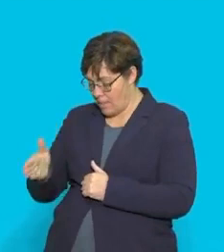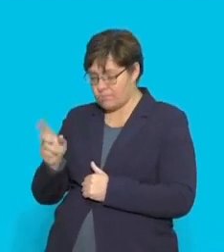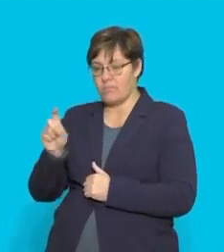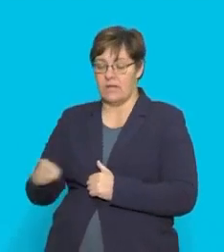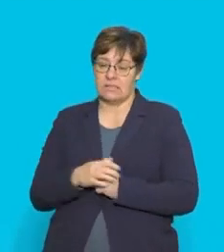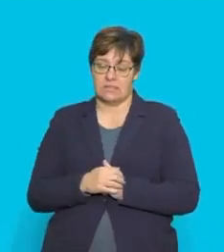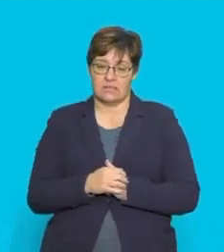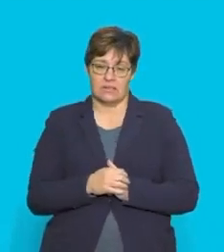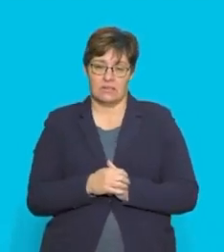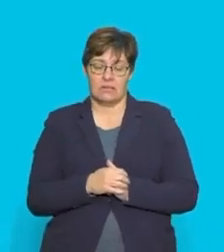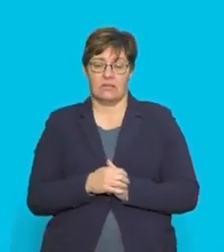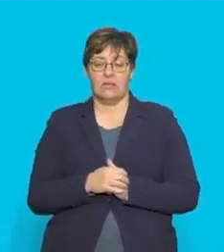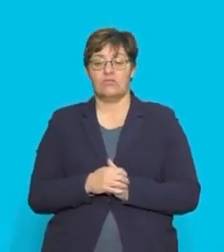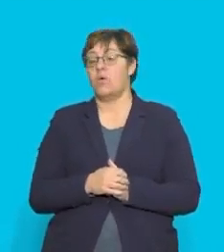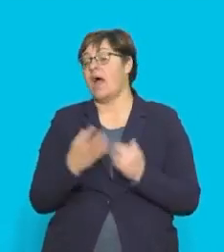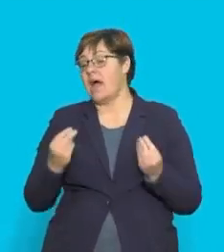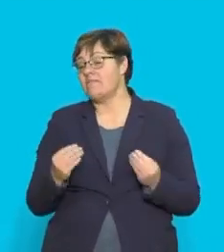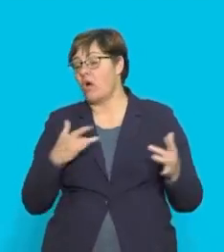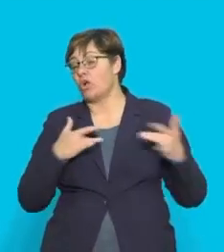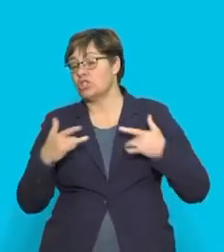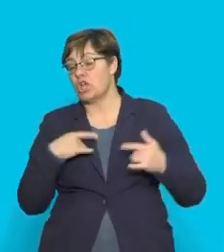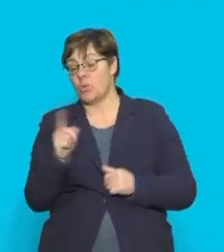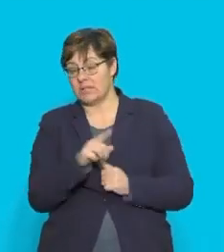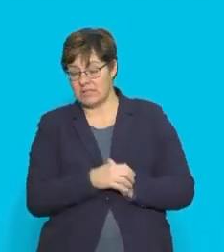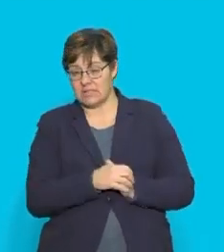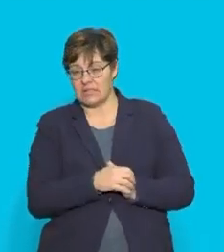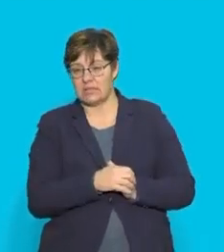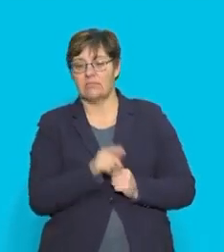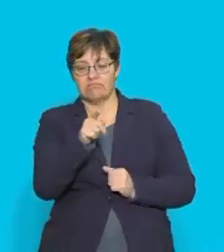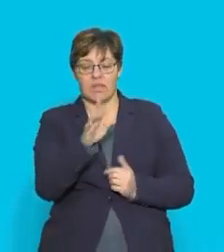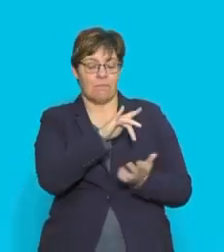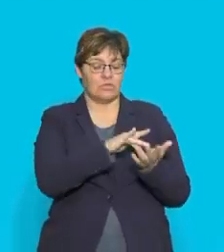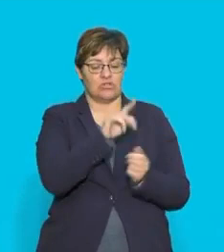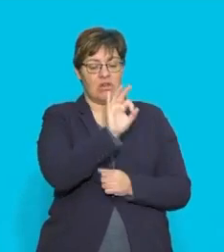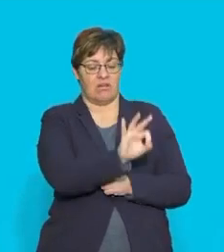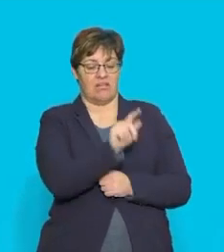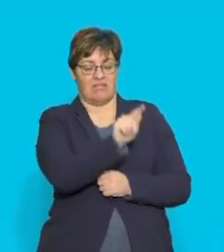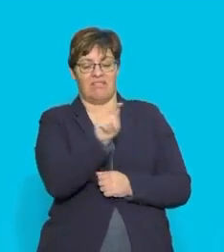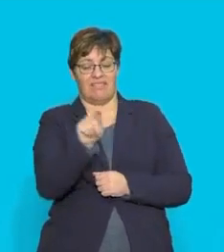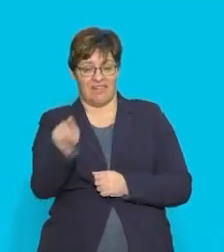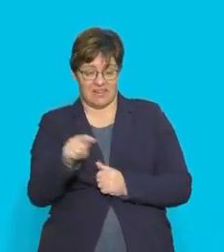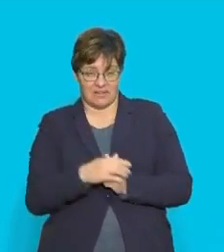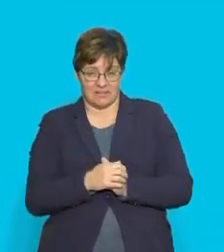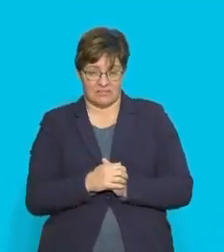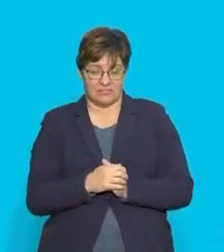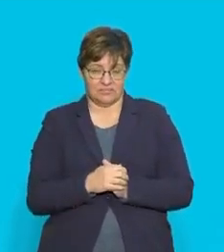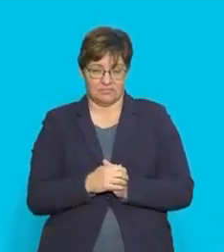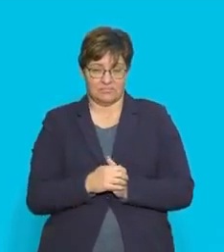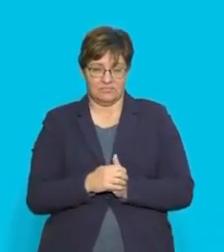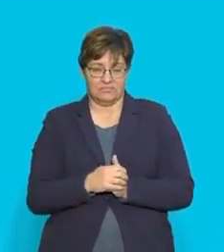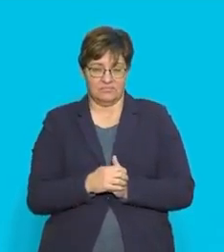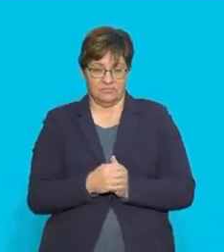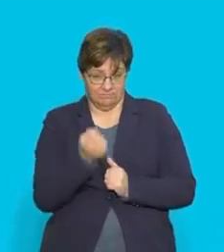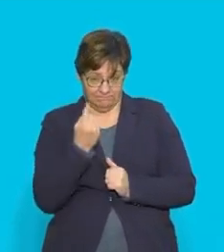there. So what we have to worry about is that position and that position and that position. Are we